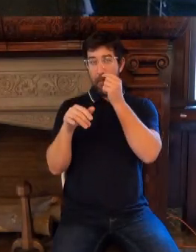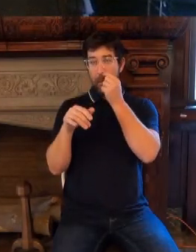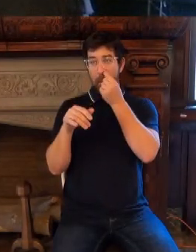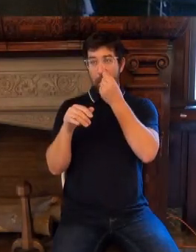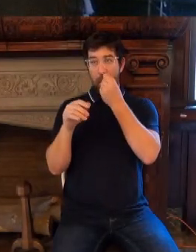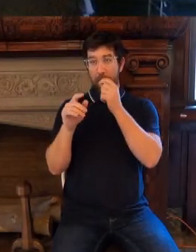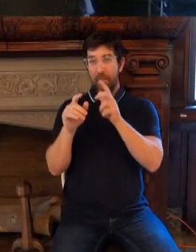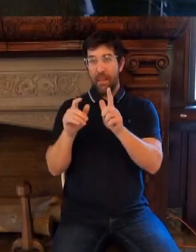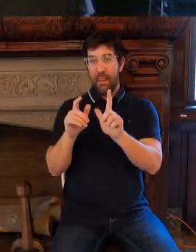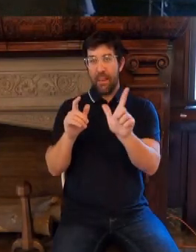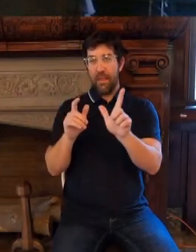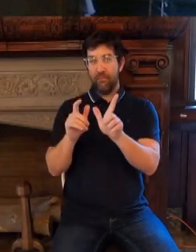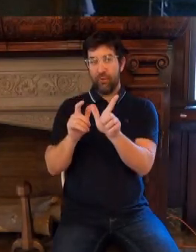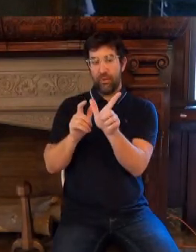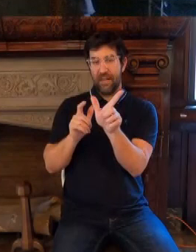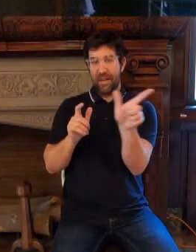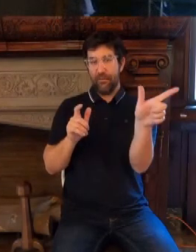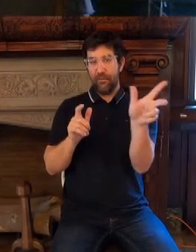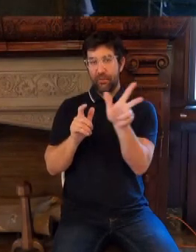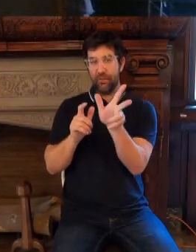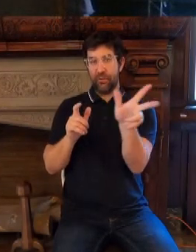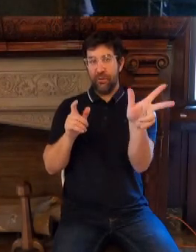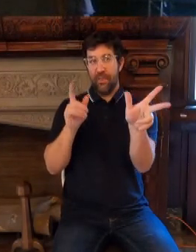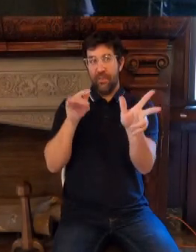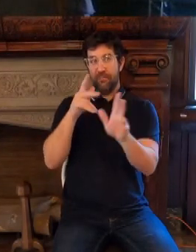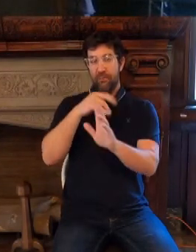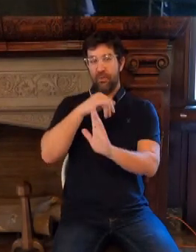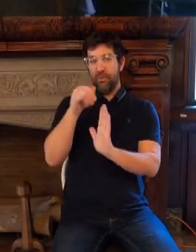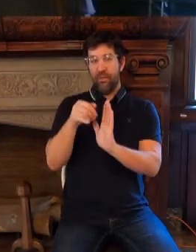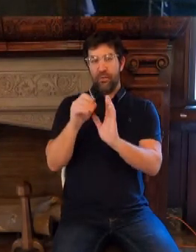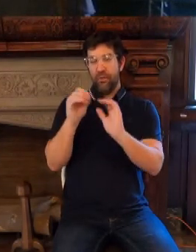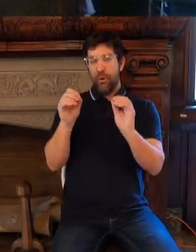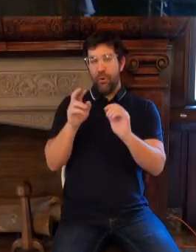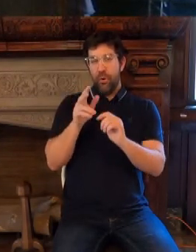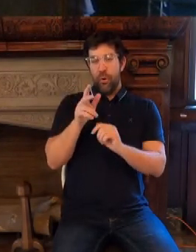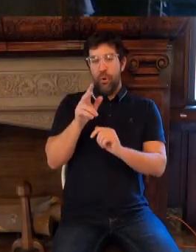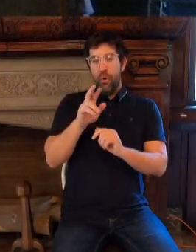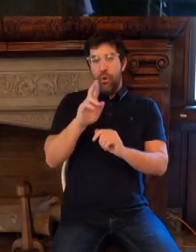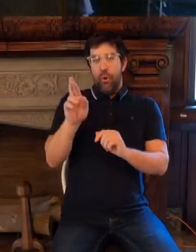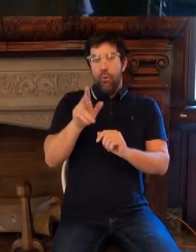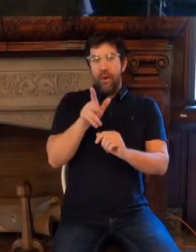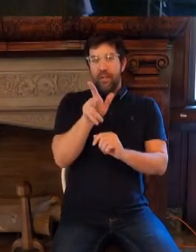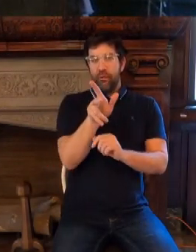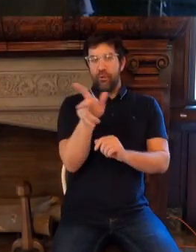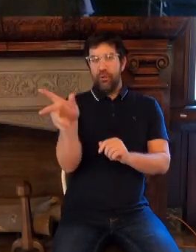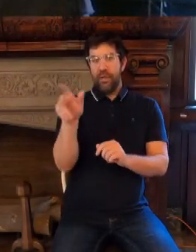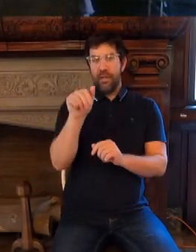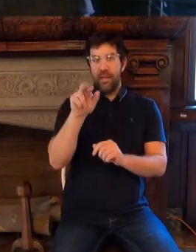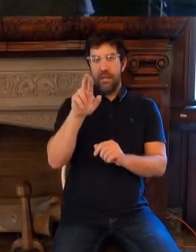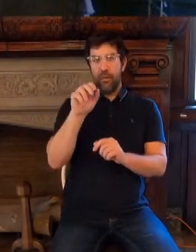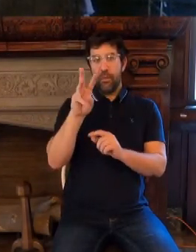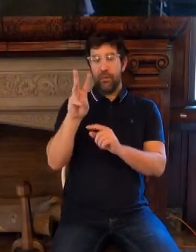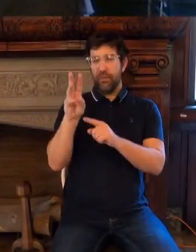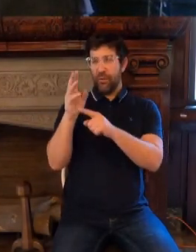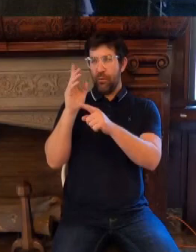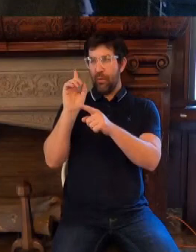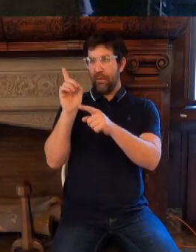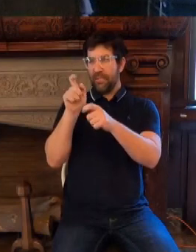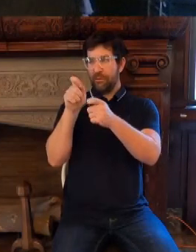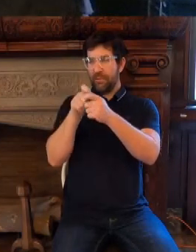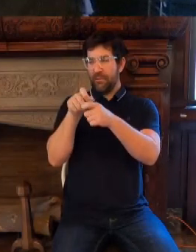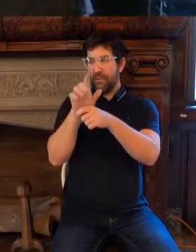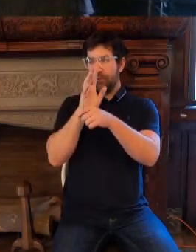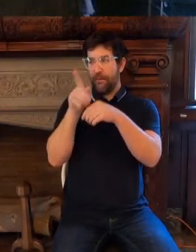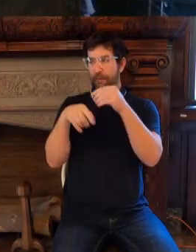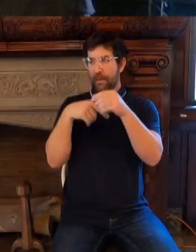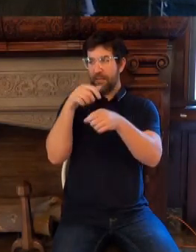part, left turn arrows are the only things that are under investigation for this project. Did you have a location that came to you, like popped up in your mind in terms of this is